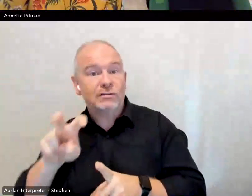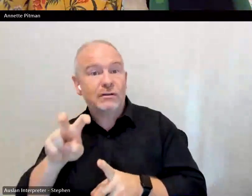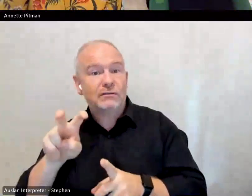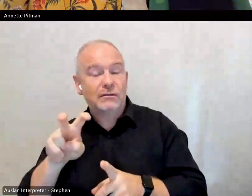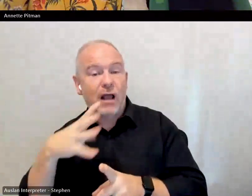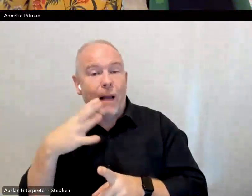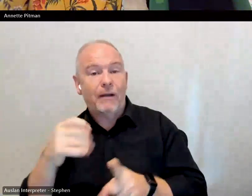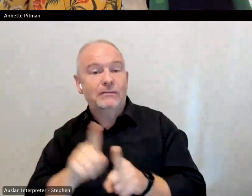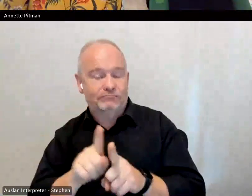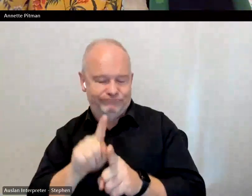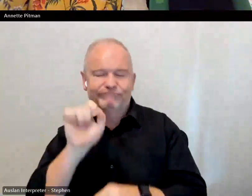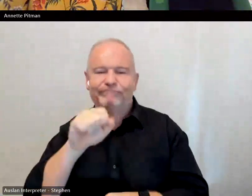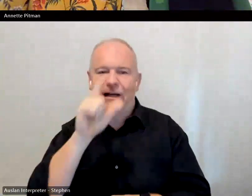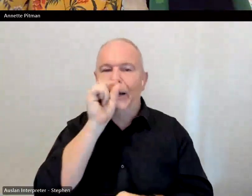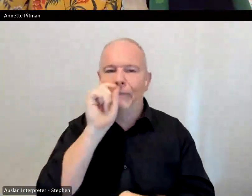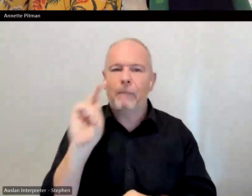Yep.